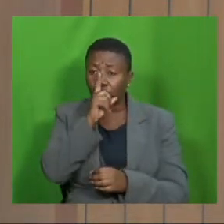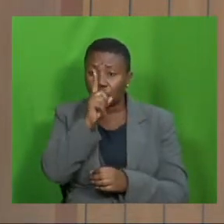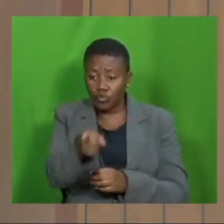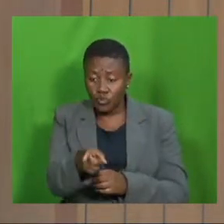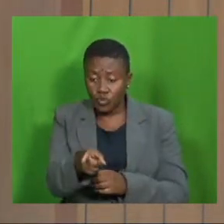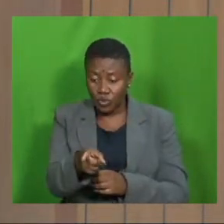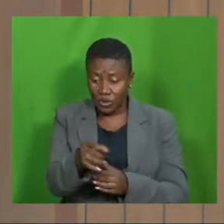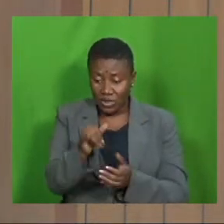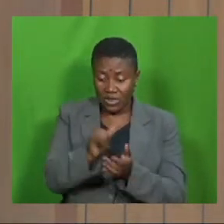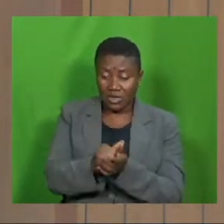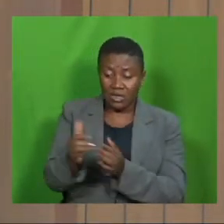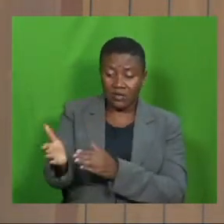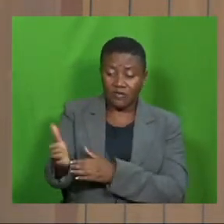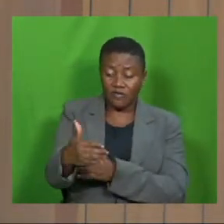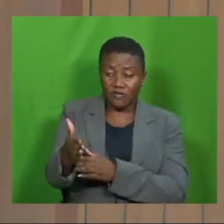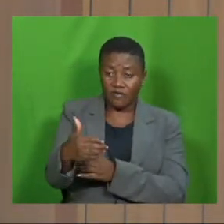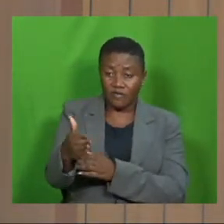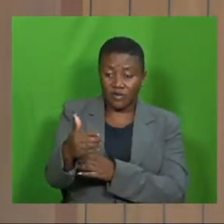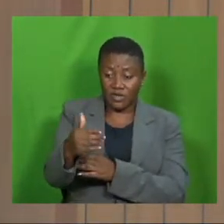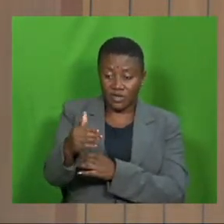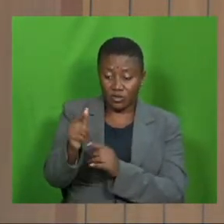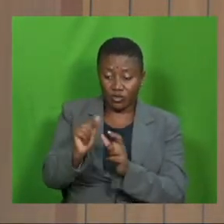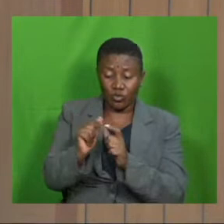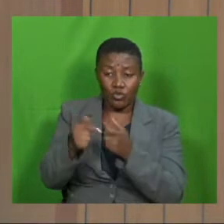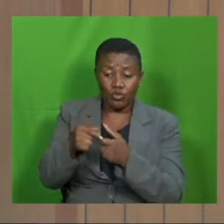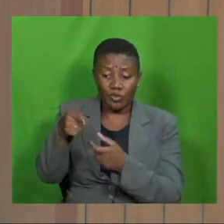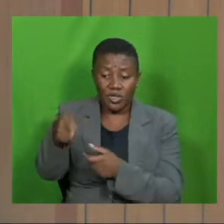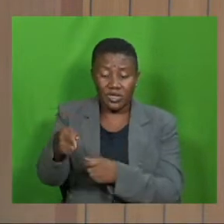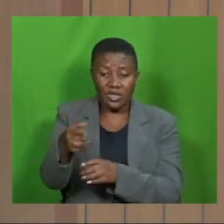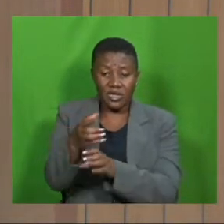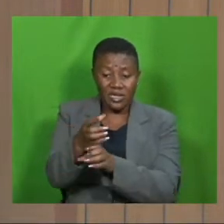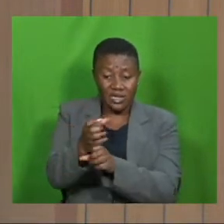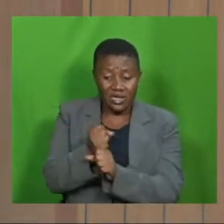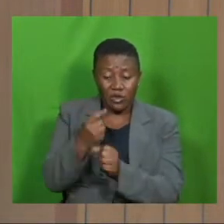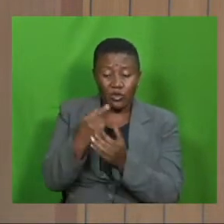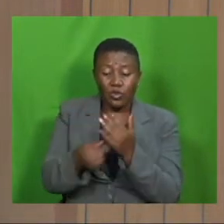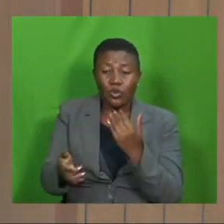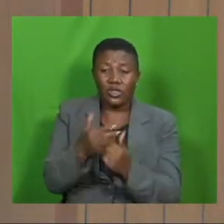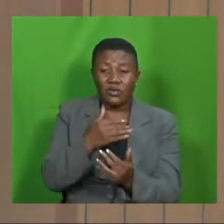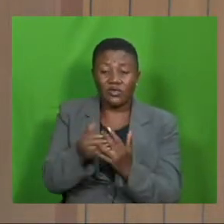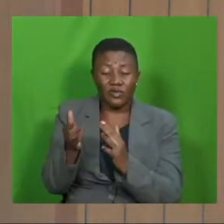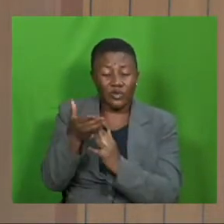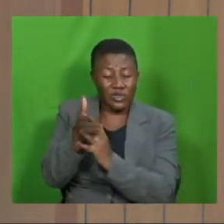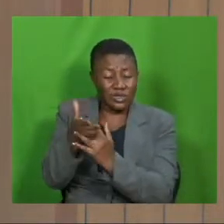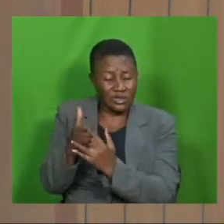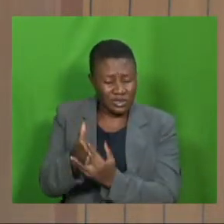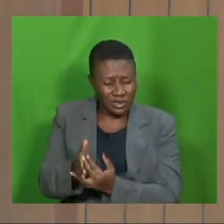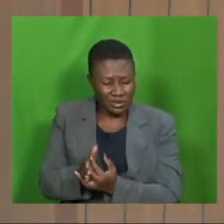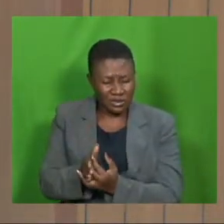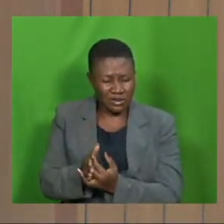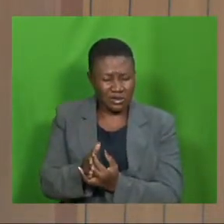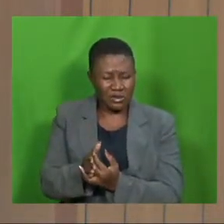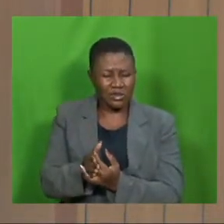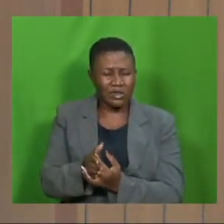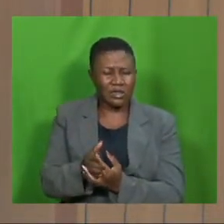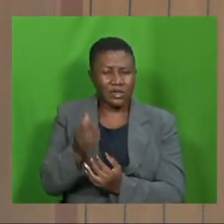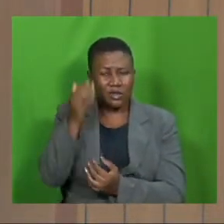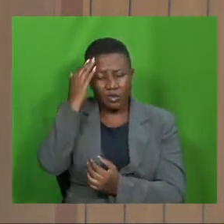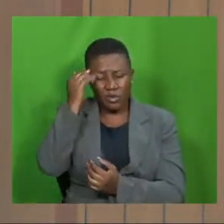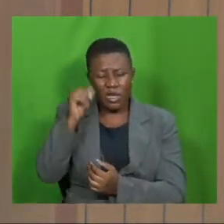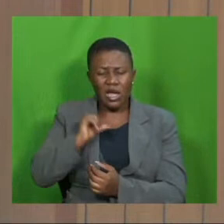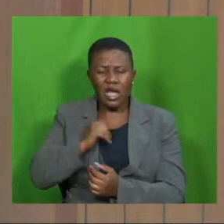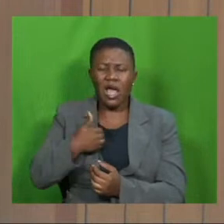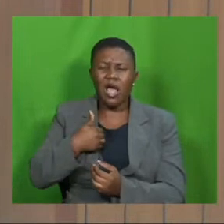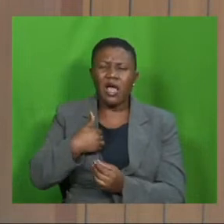got the required quantities. I premised my supplementary question on the fact that we have a lot of